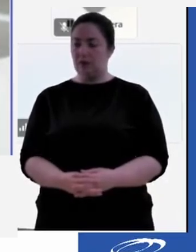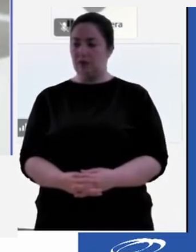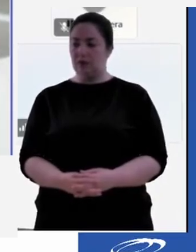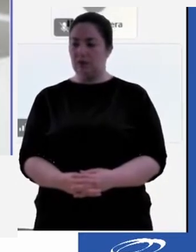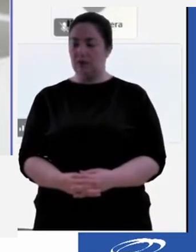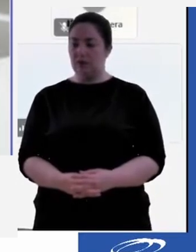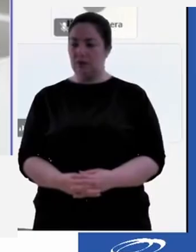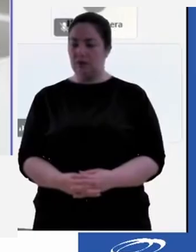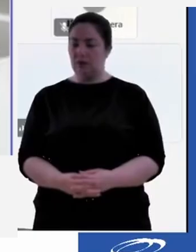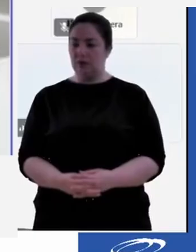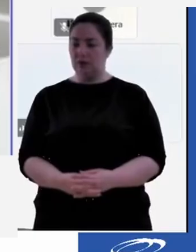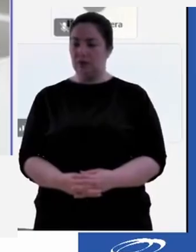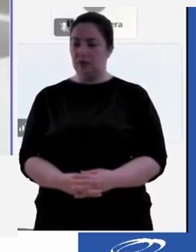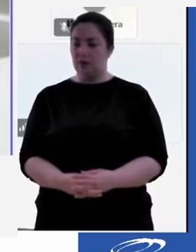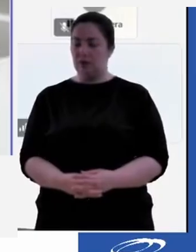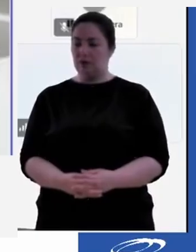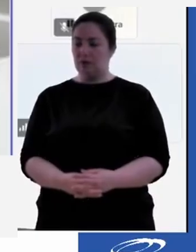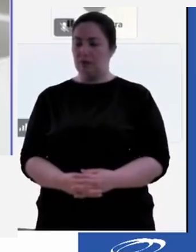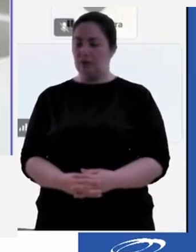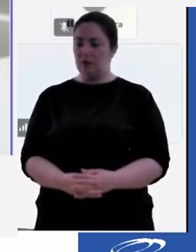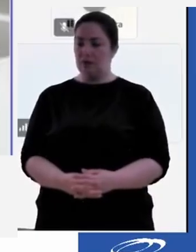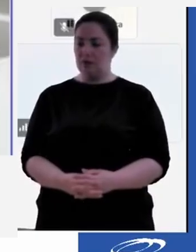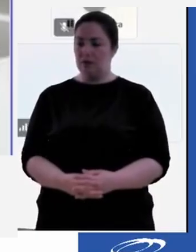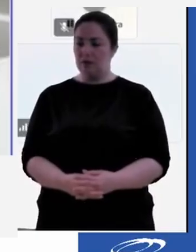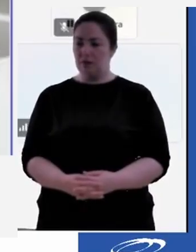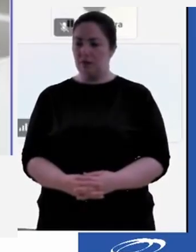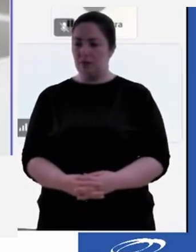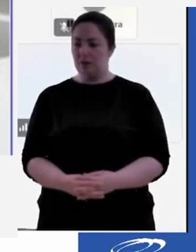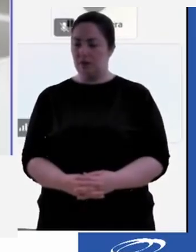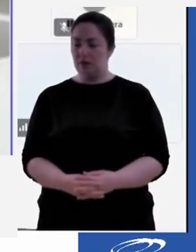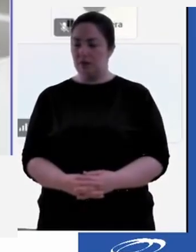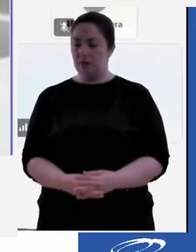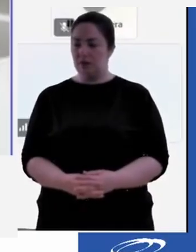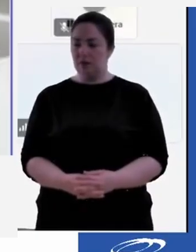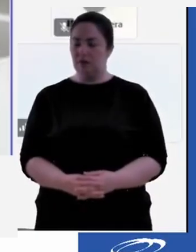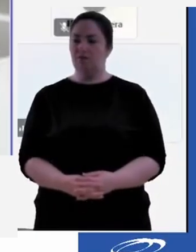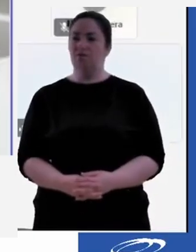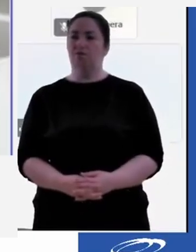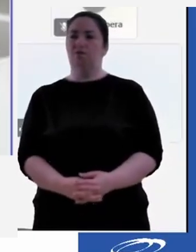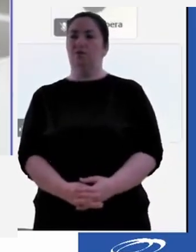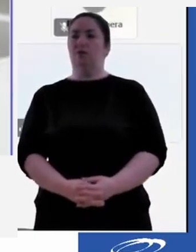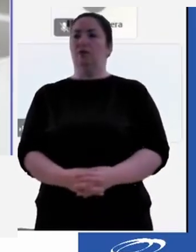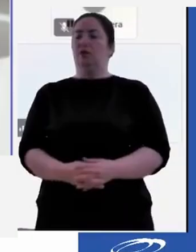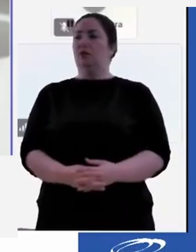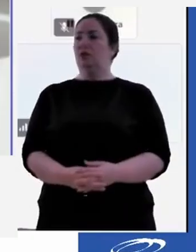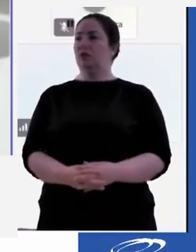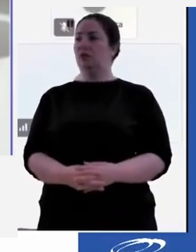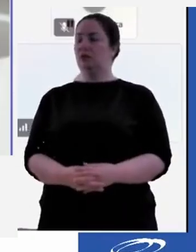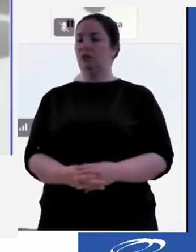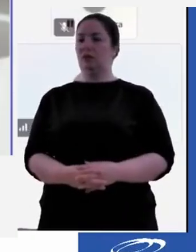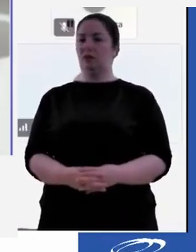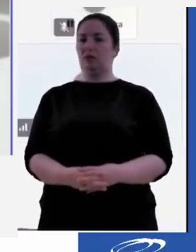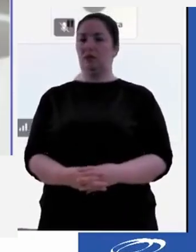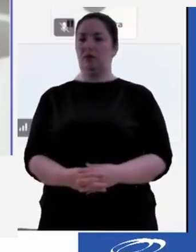world, including people working in the laboratory, infectious diseases physicians, and of course, orthopedic surgeons.